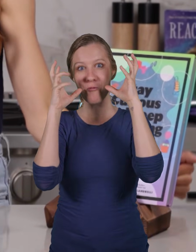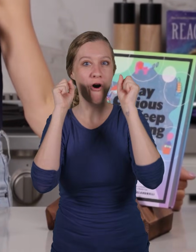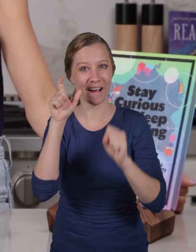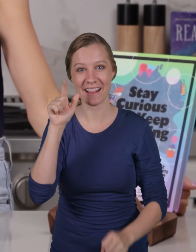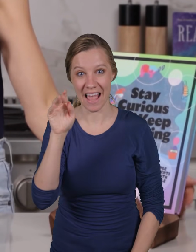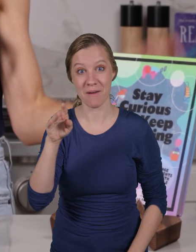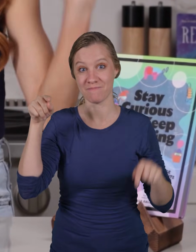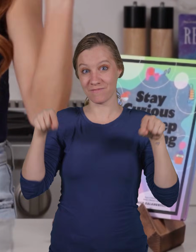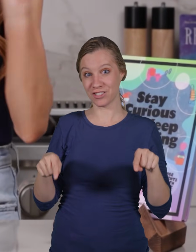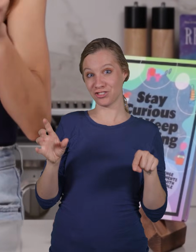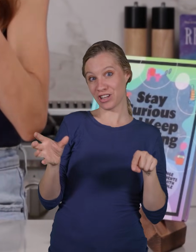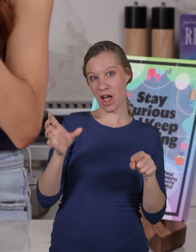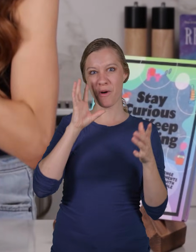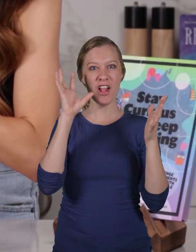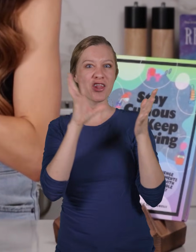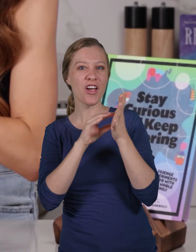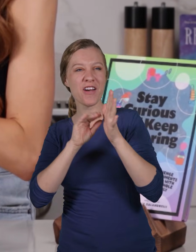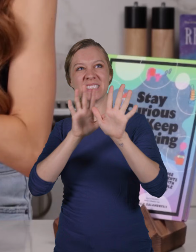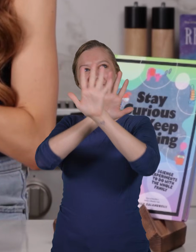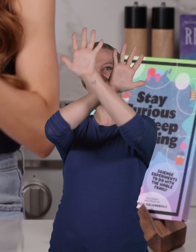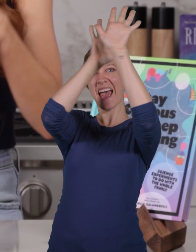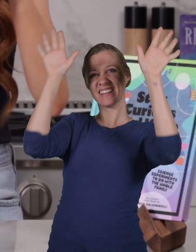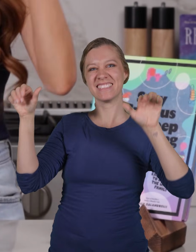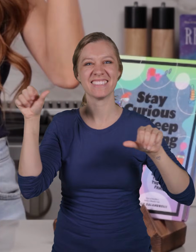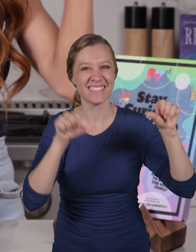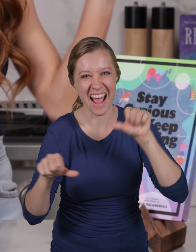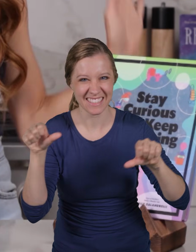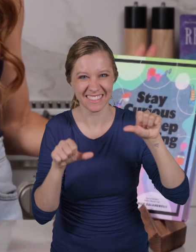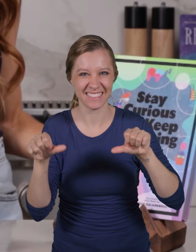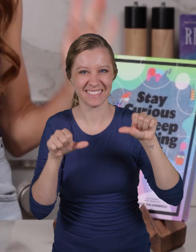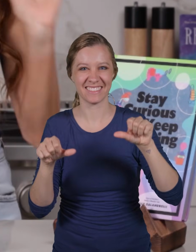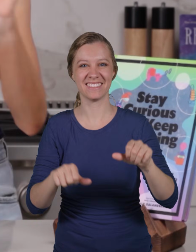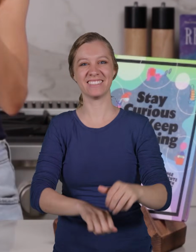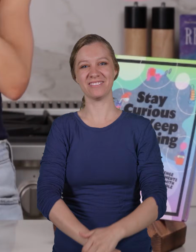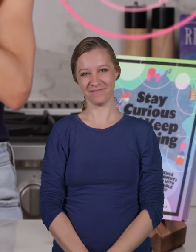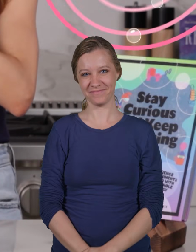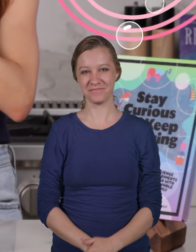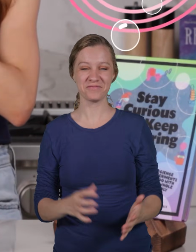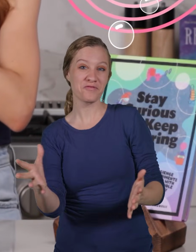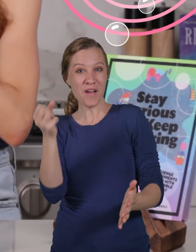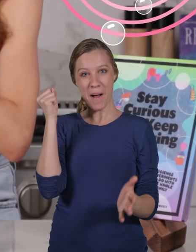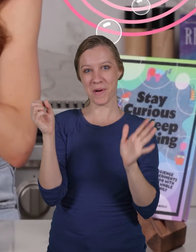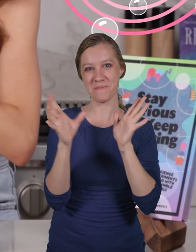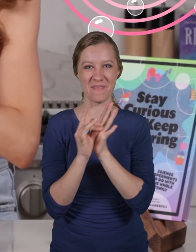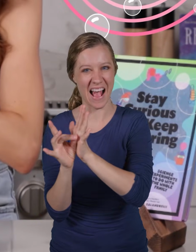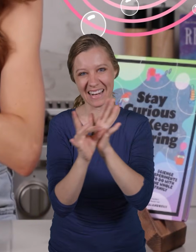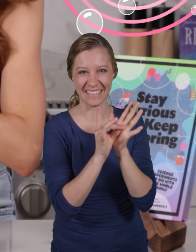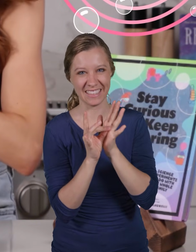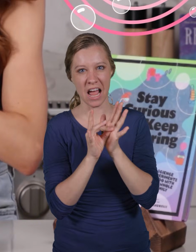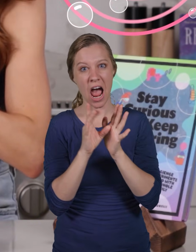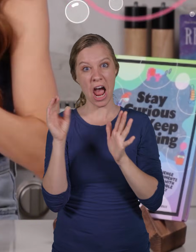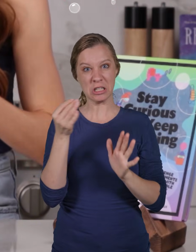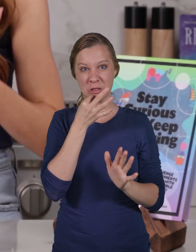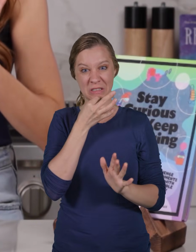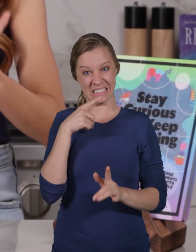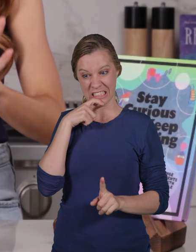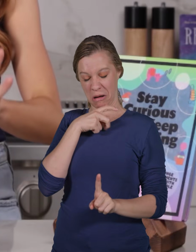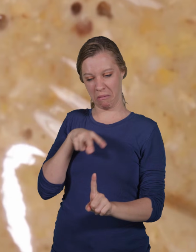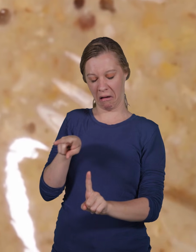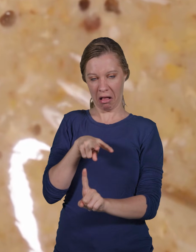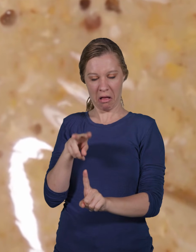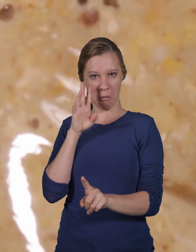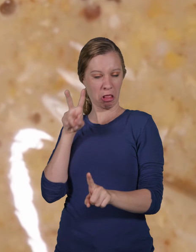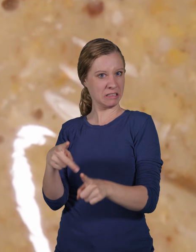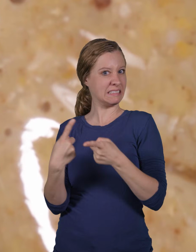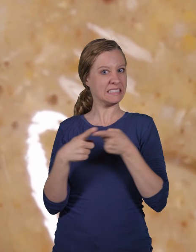host of Emily's Wonder Lab. And on my channel, we learn about all things space and science. So grab your magnets and prepare to never